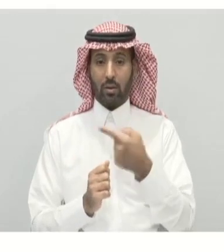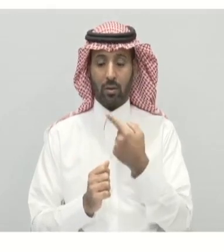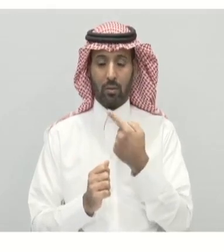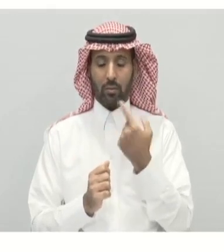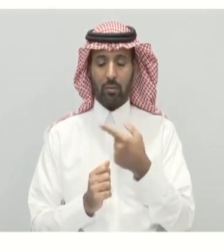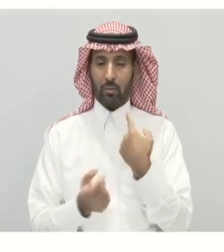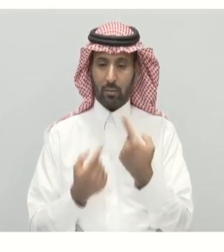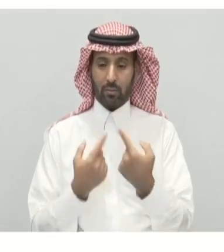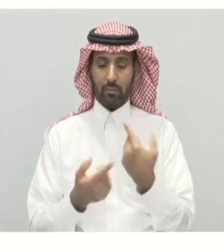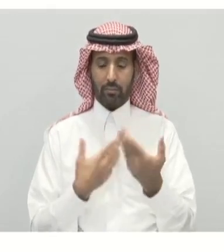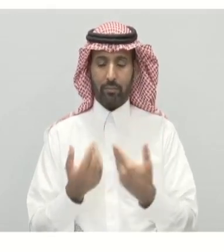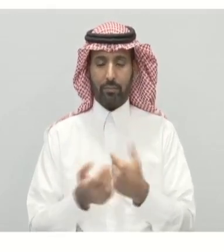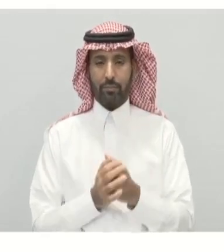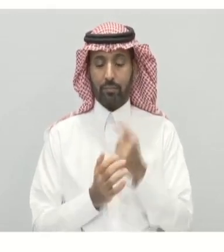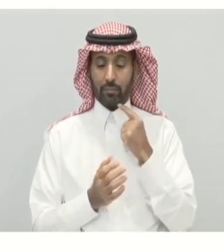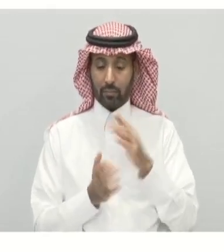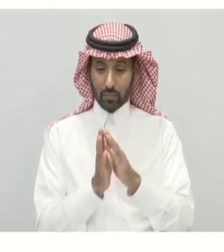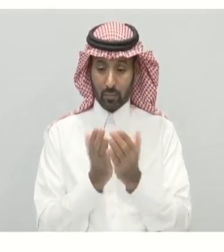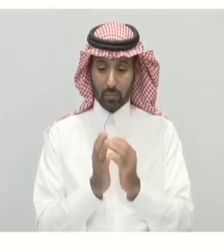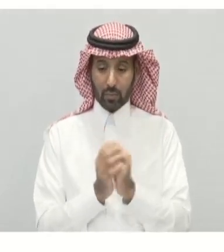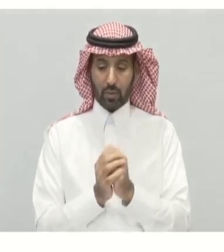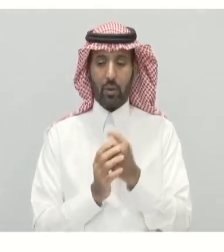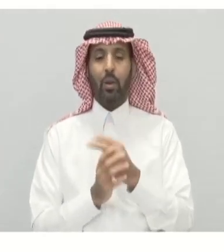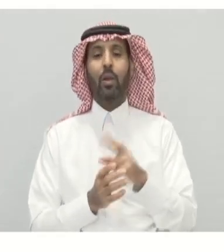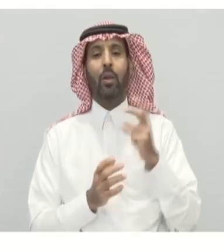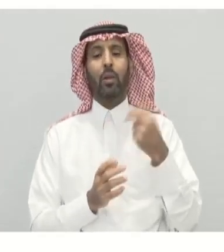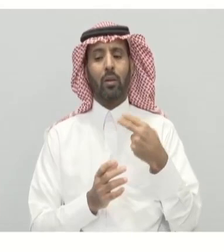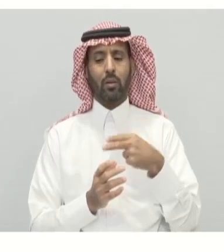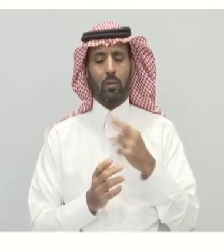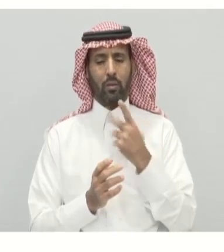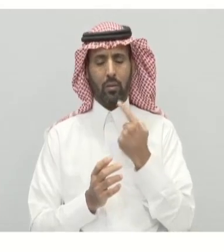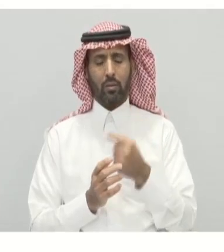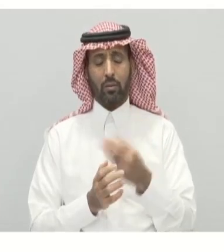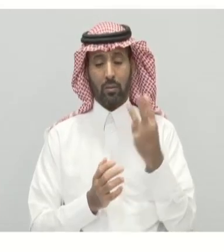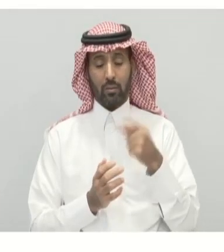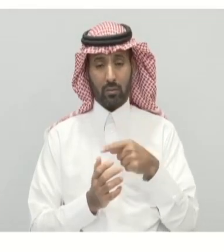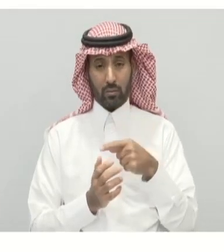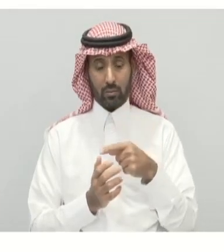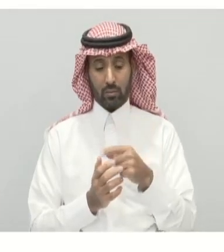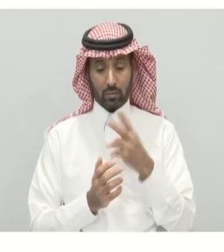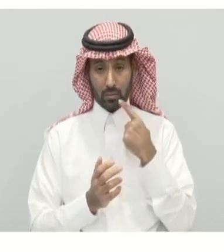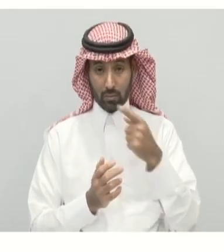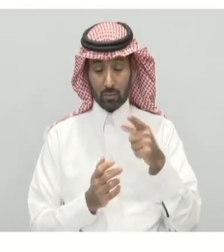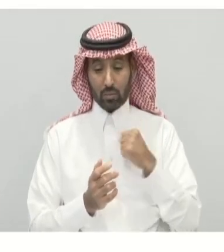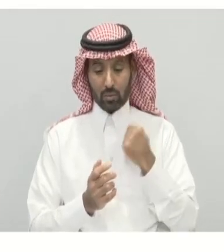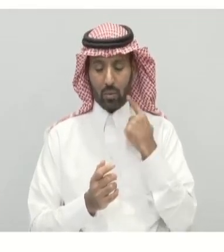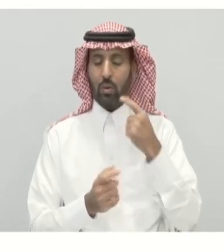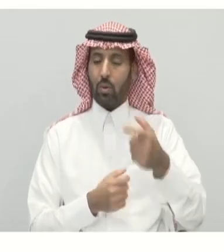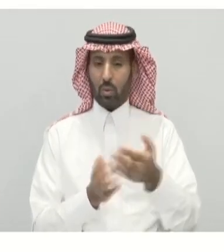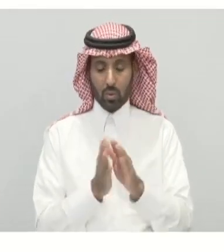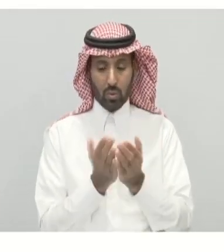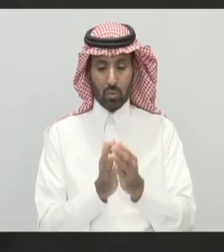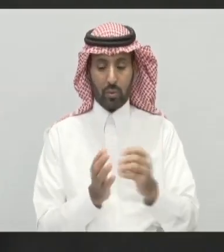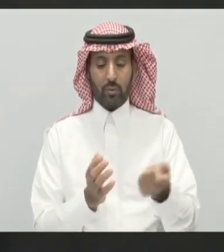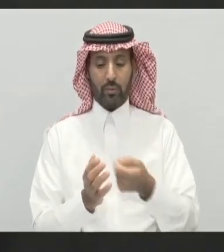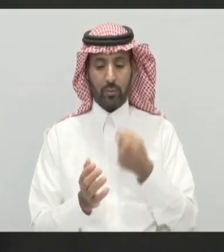the conversation part in your books, page 22 and 23. All you need for the lesson today